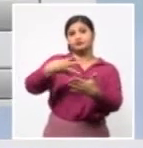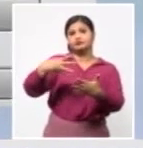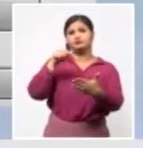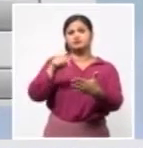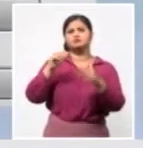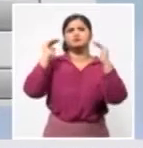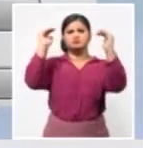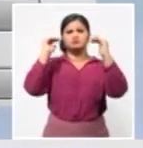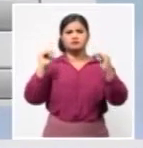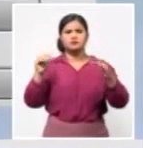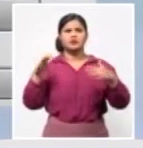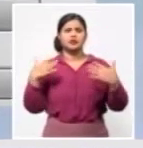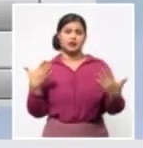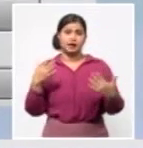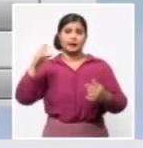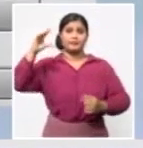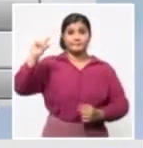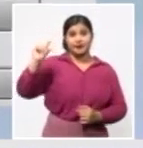currently